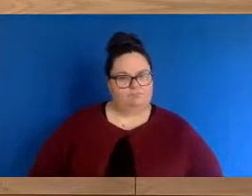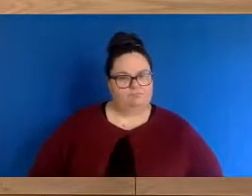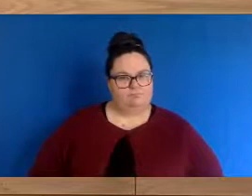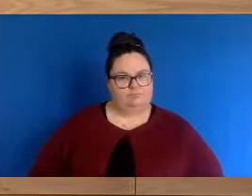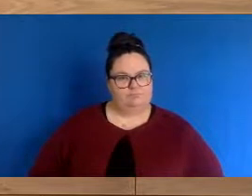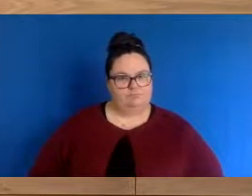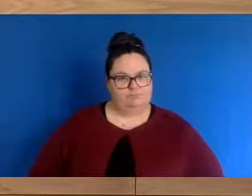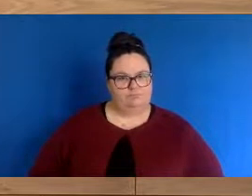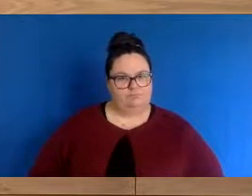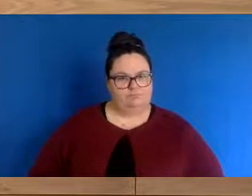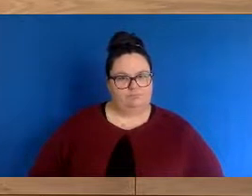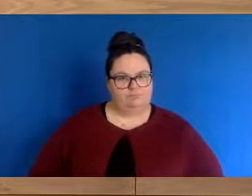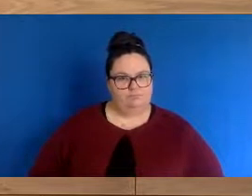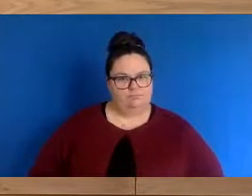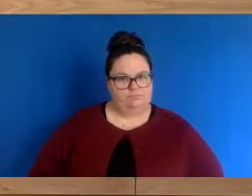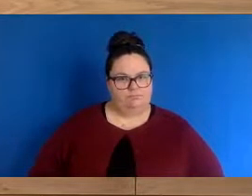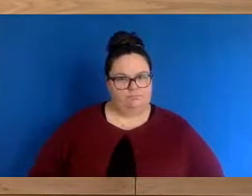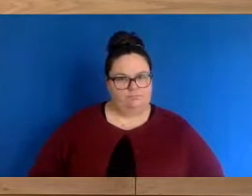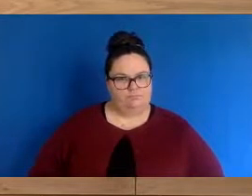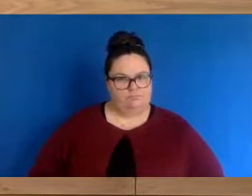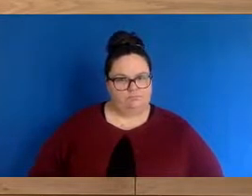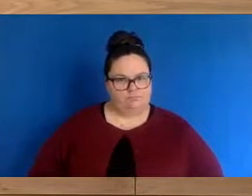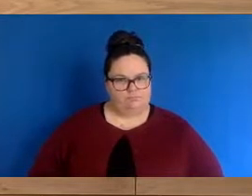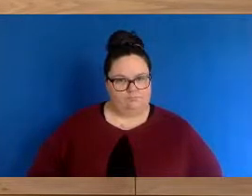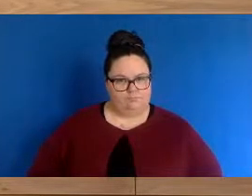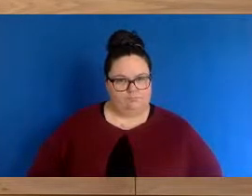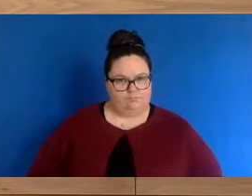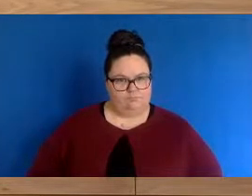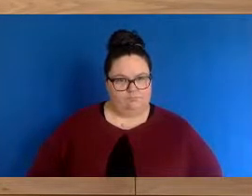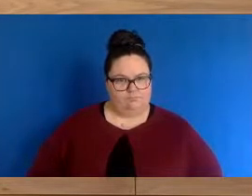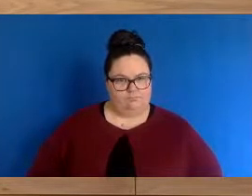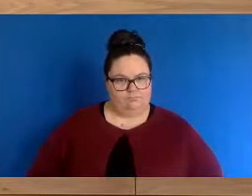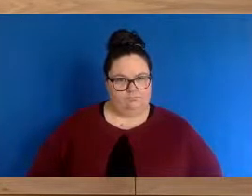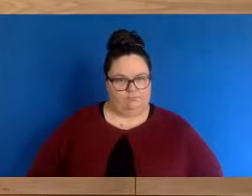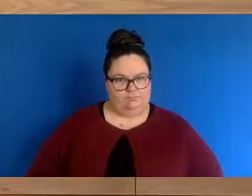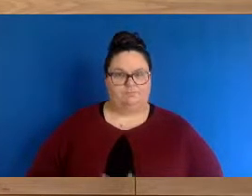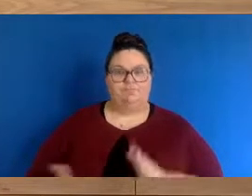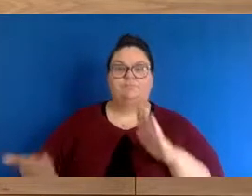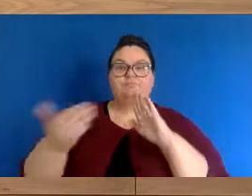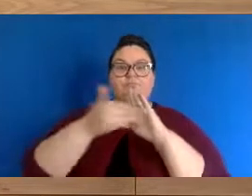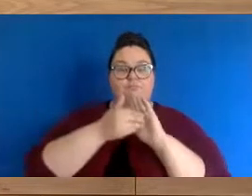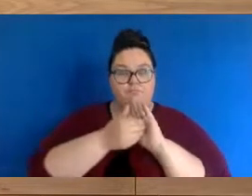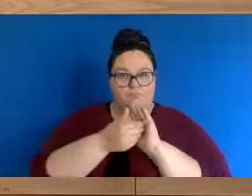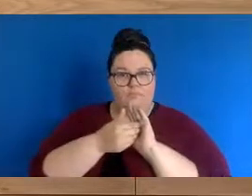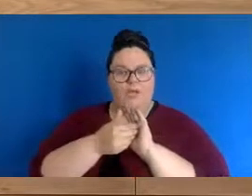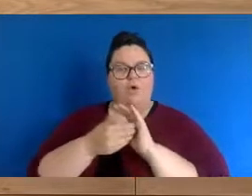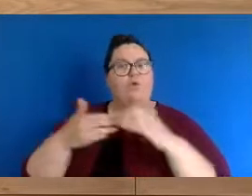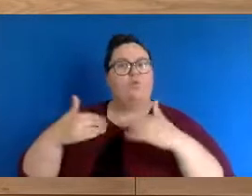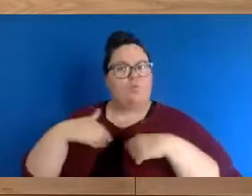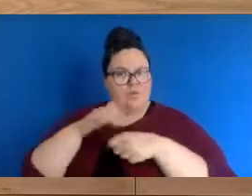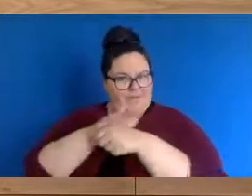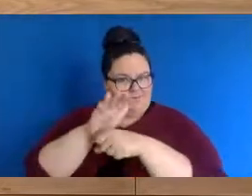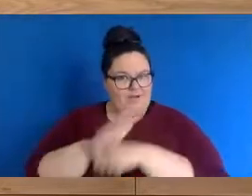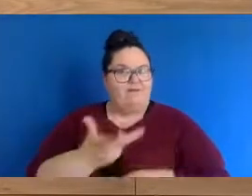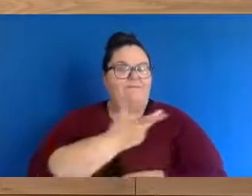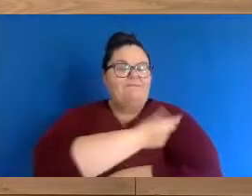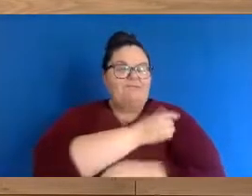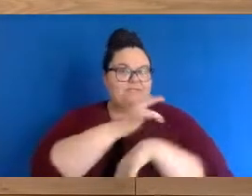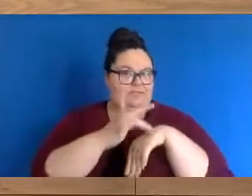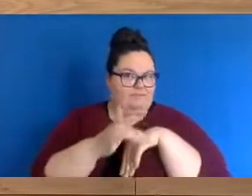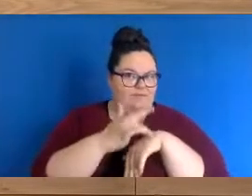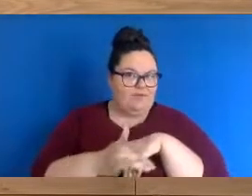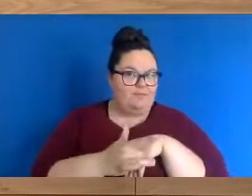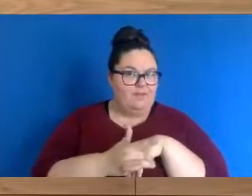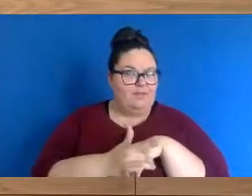Once again, the reality is that we have the doses, we have enough vaccines, we have the capacity, and also you can help